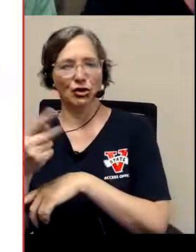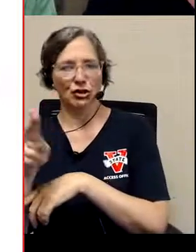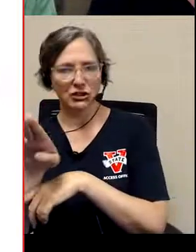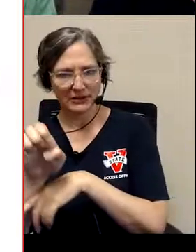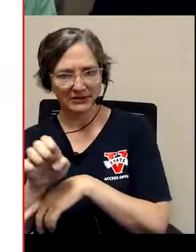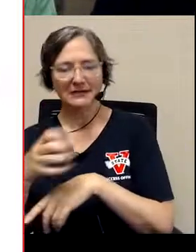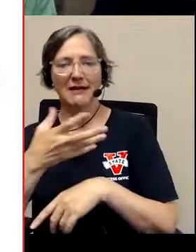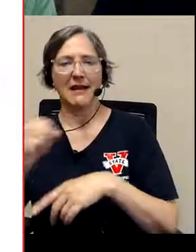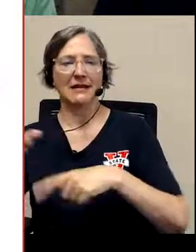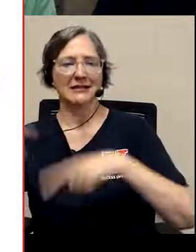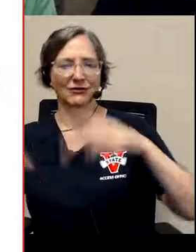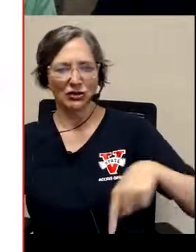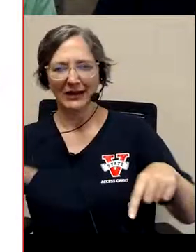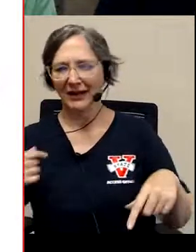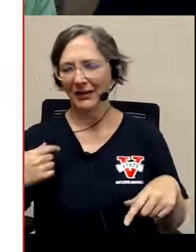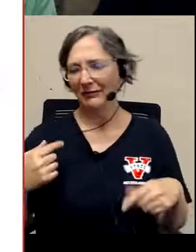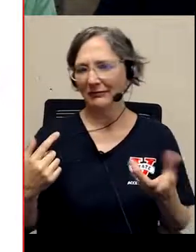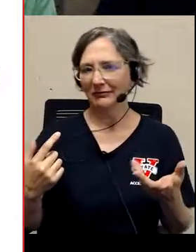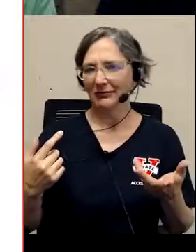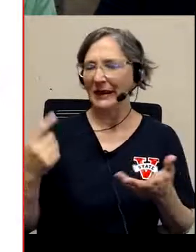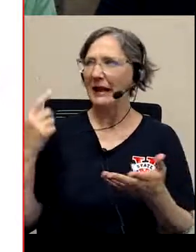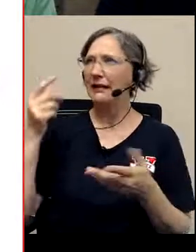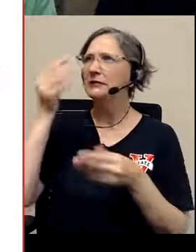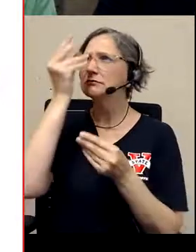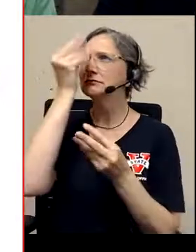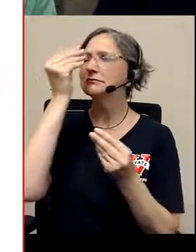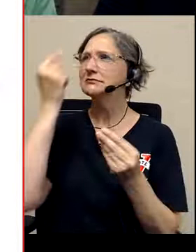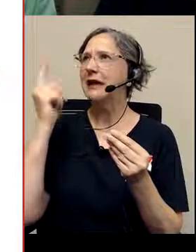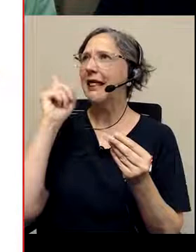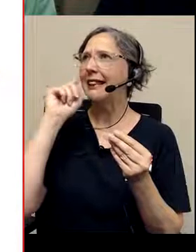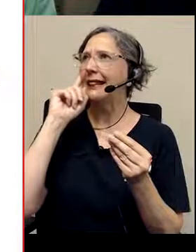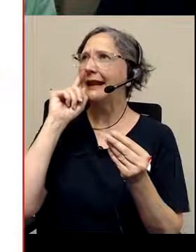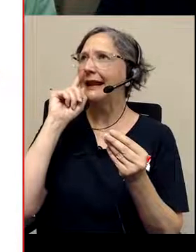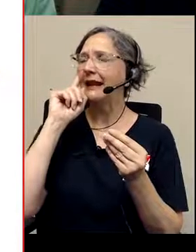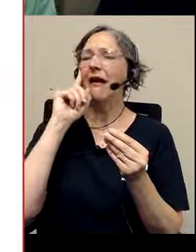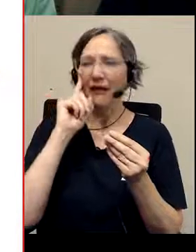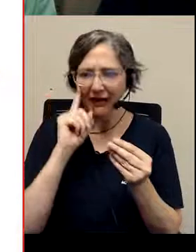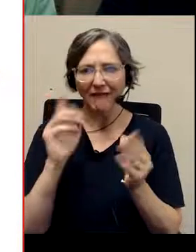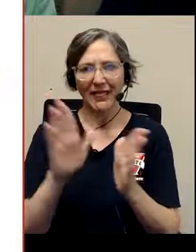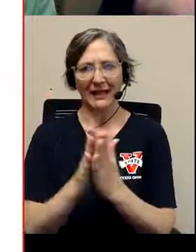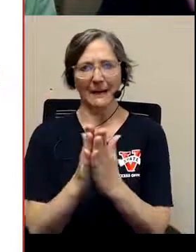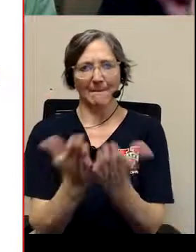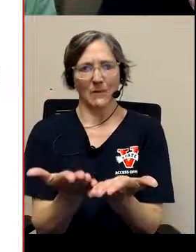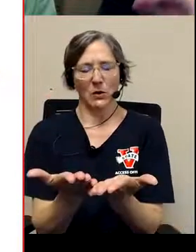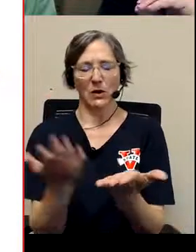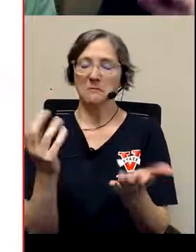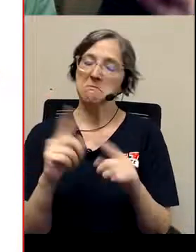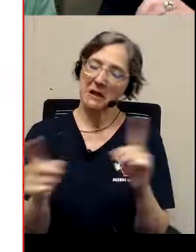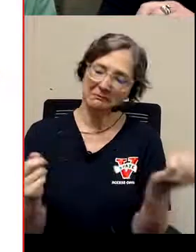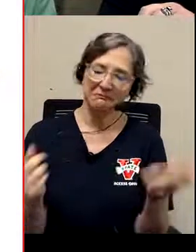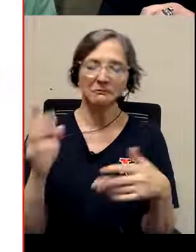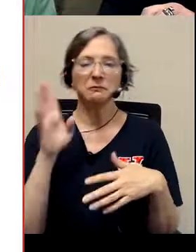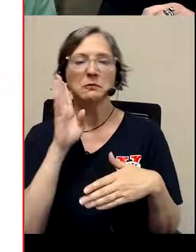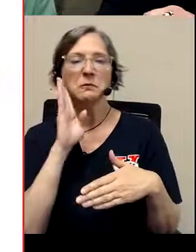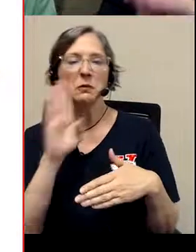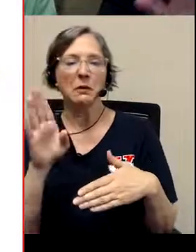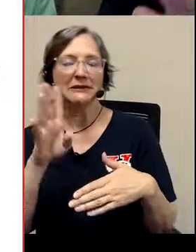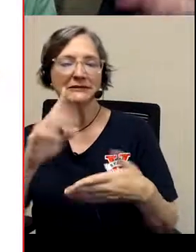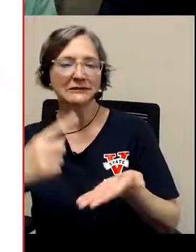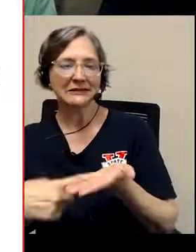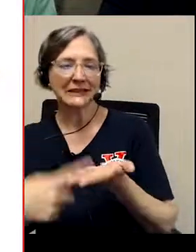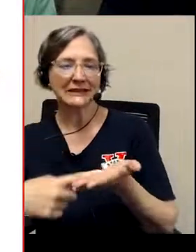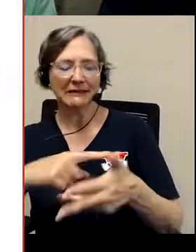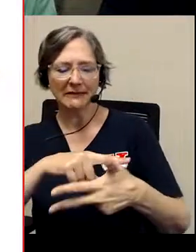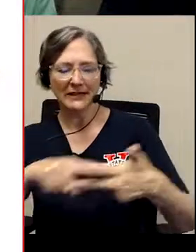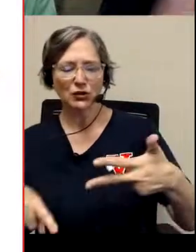that's my background in ELA. And then we're going to really talk about how can these three key areas